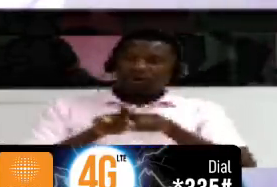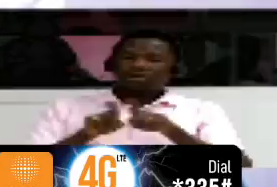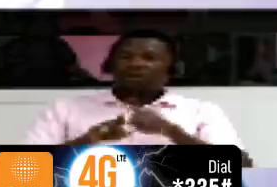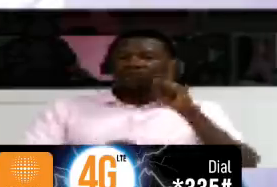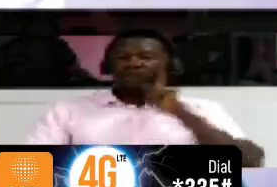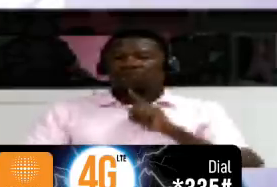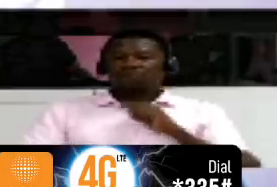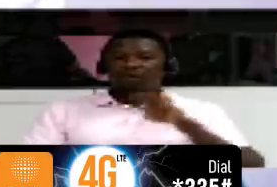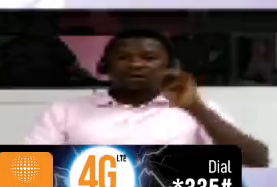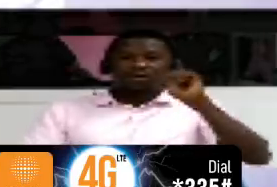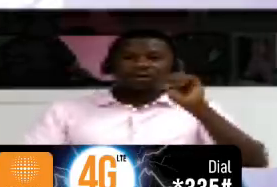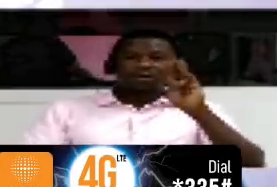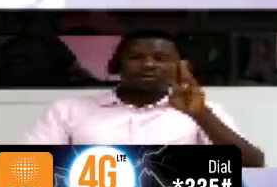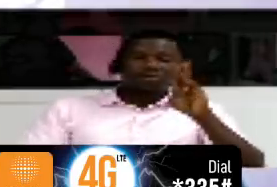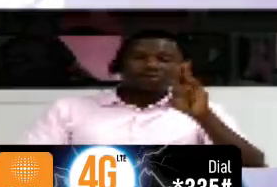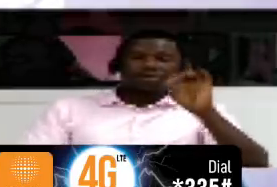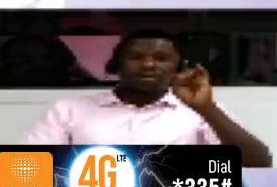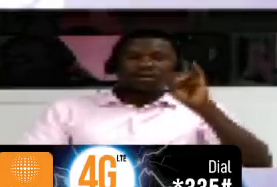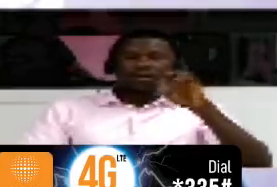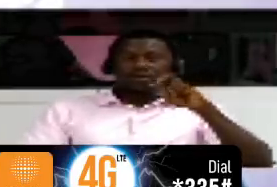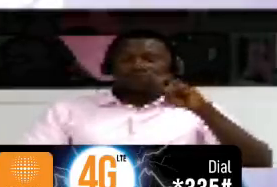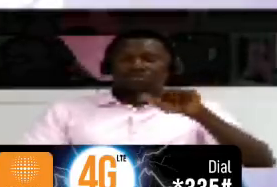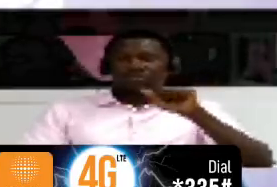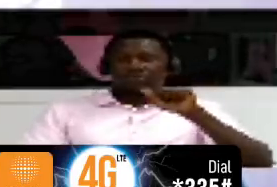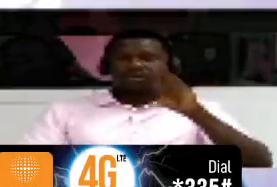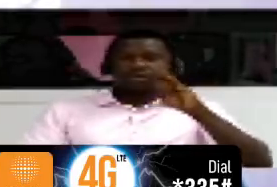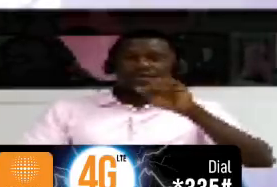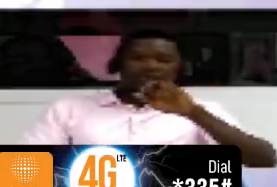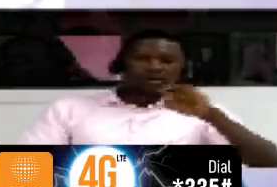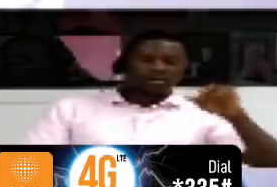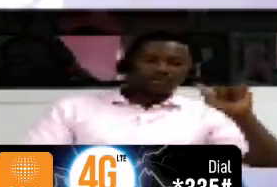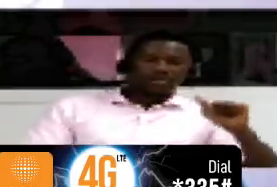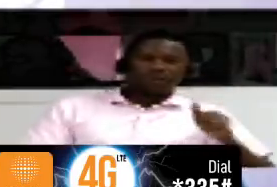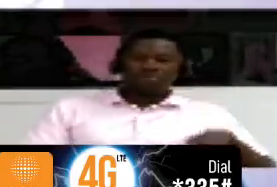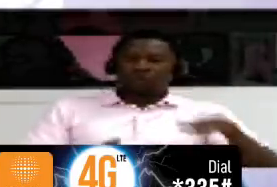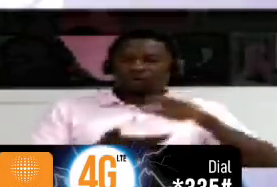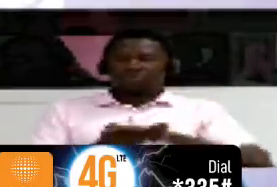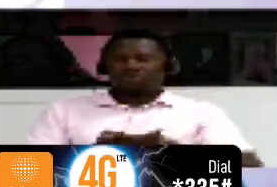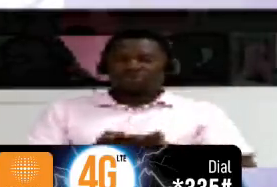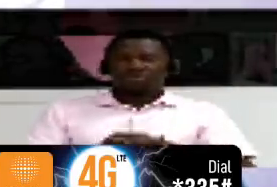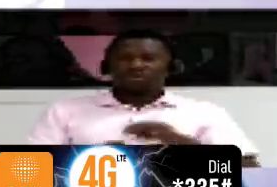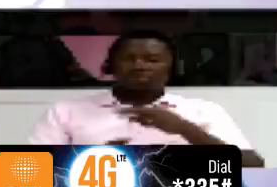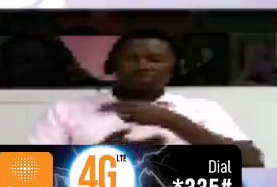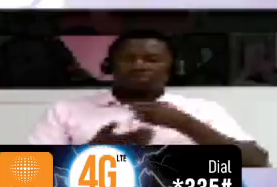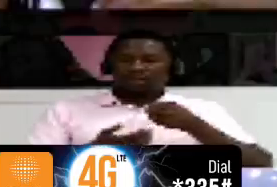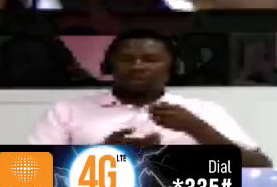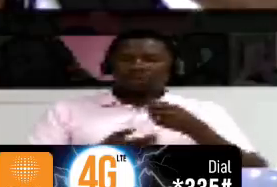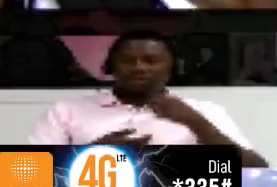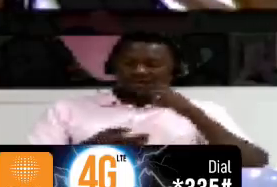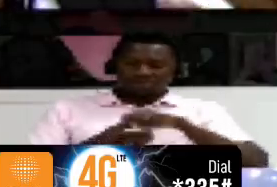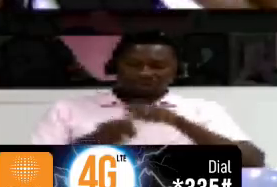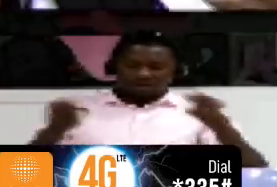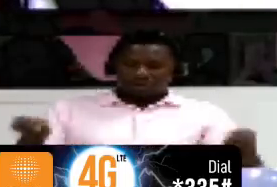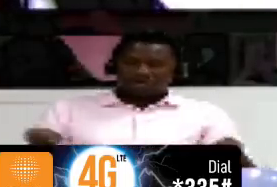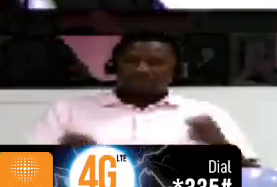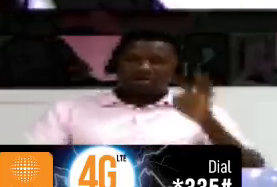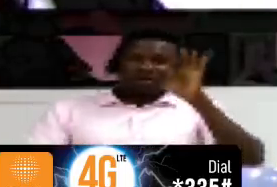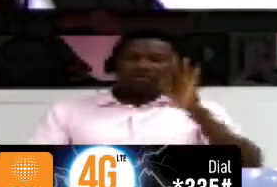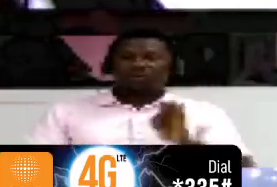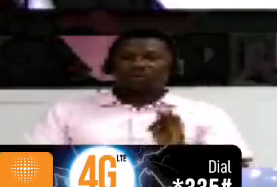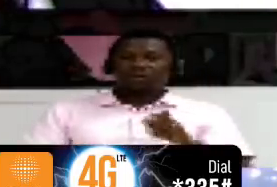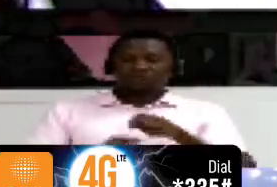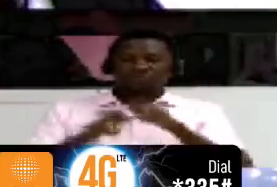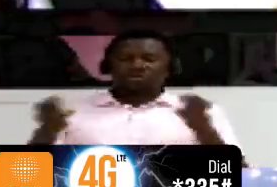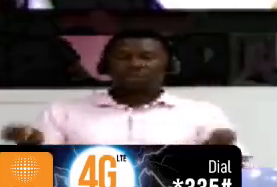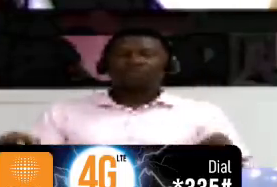was published on Forea on the 25th edition of Forea newspaper. So in